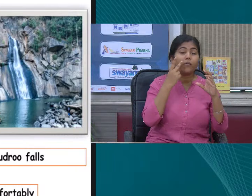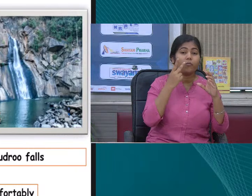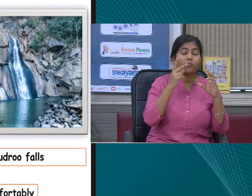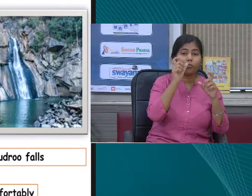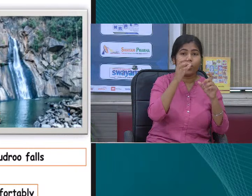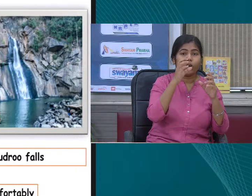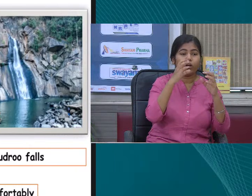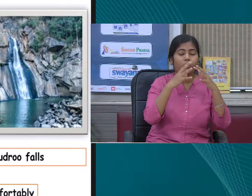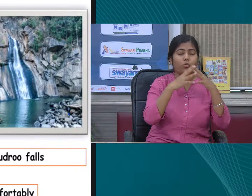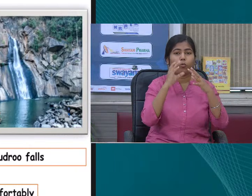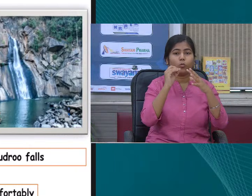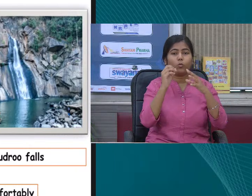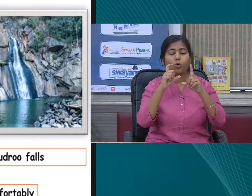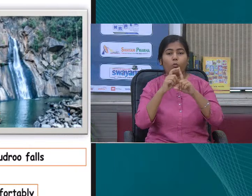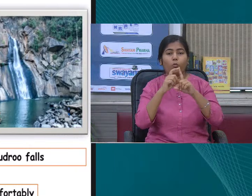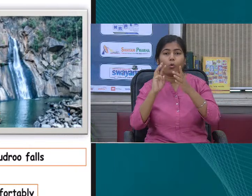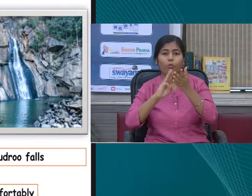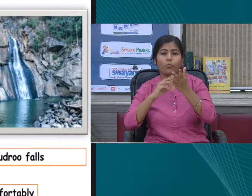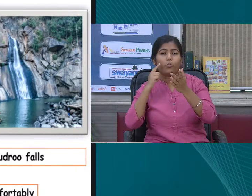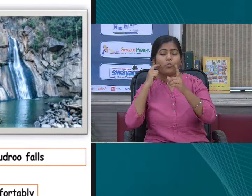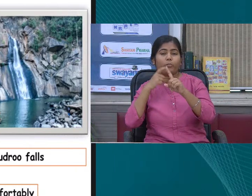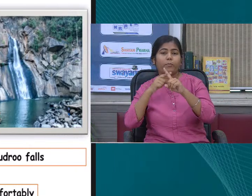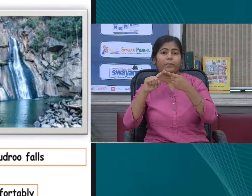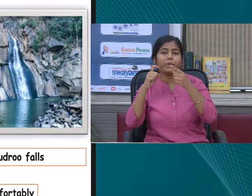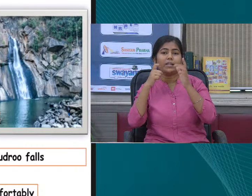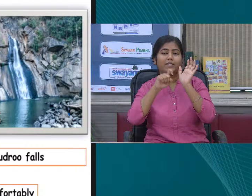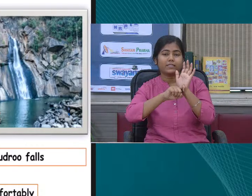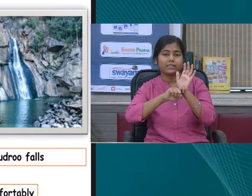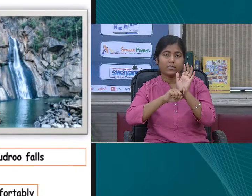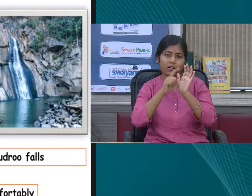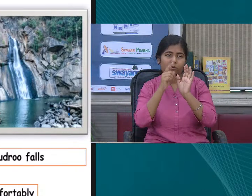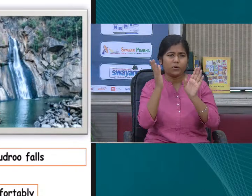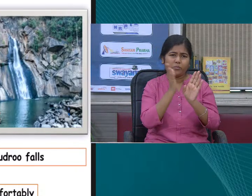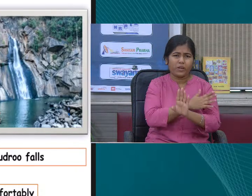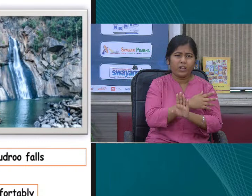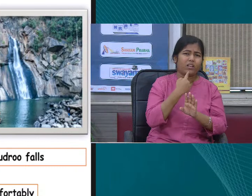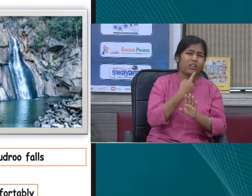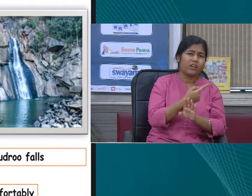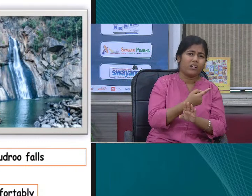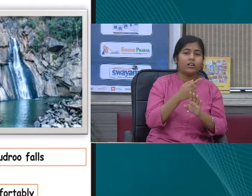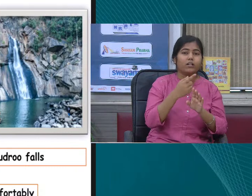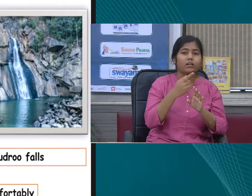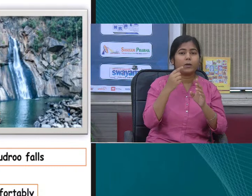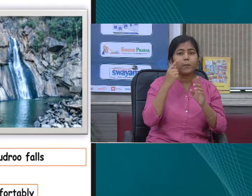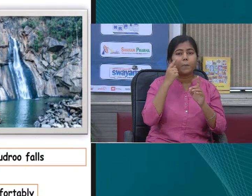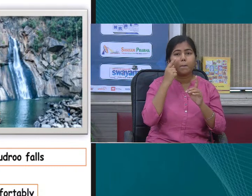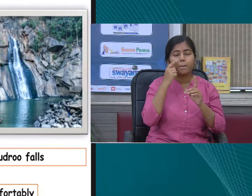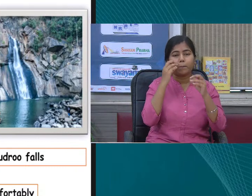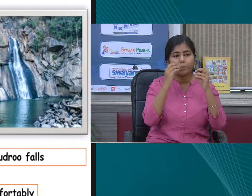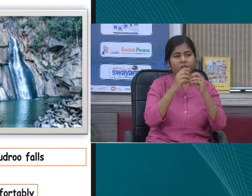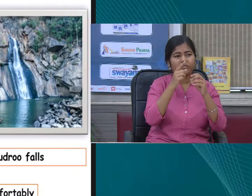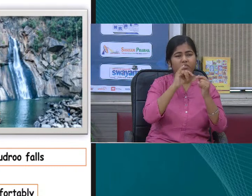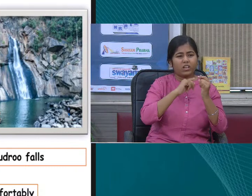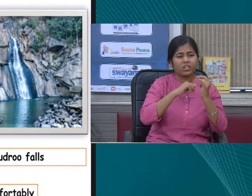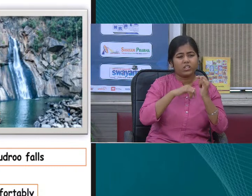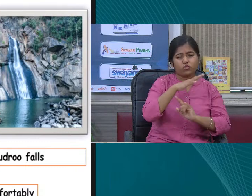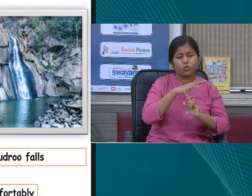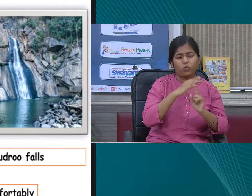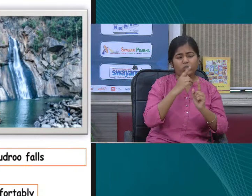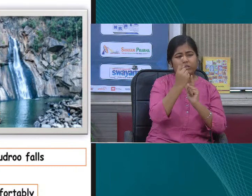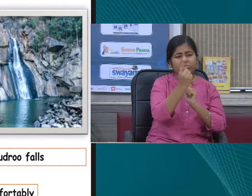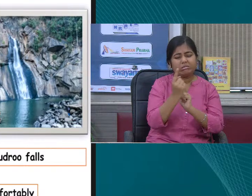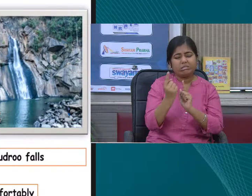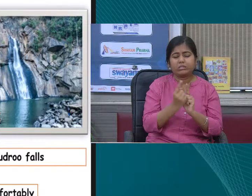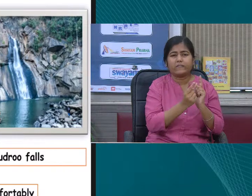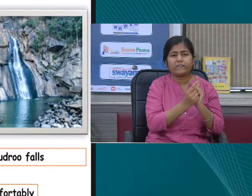mixer. I have earlier told you that Bepin Choudhury was not a very social person. He doesn't,